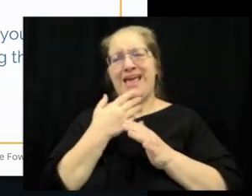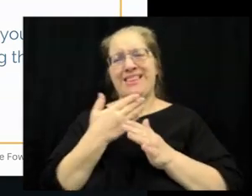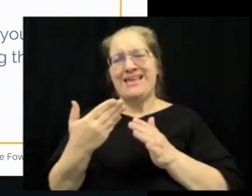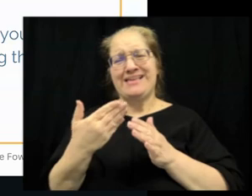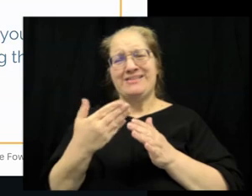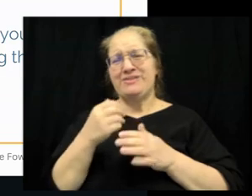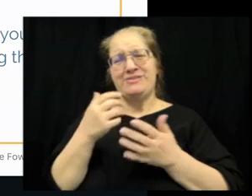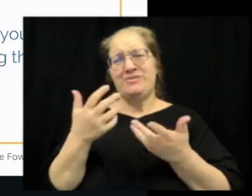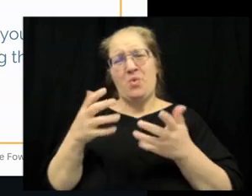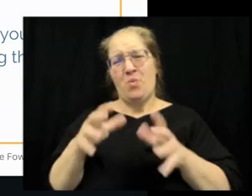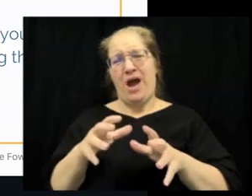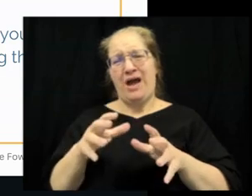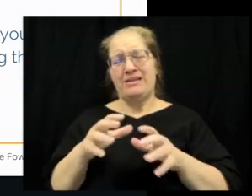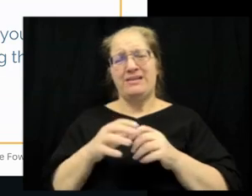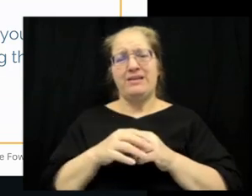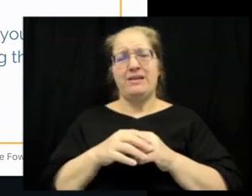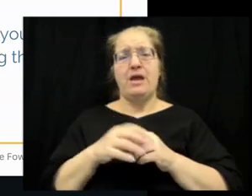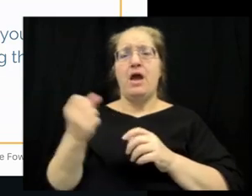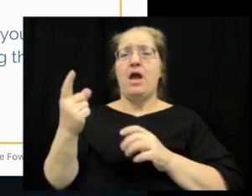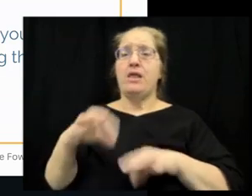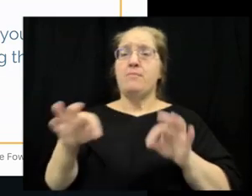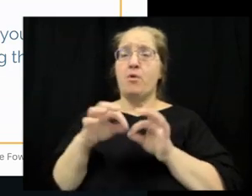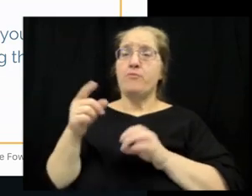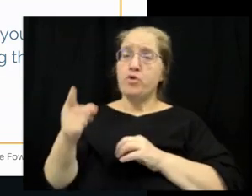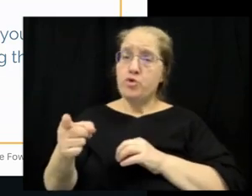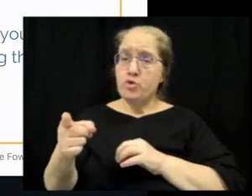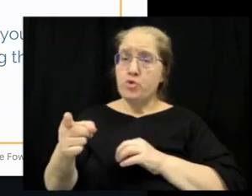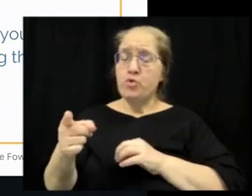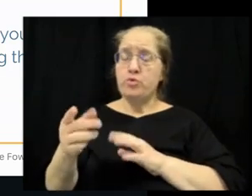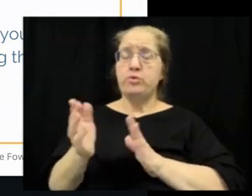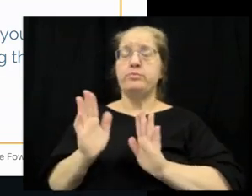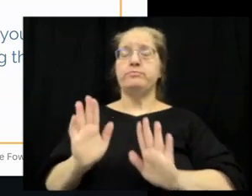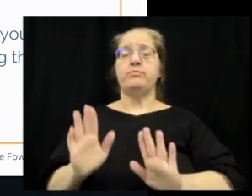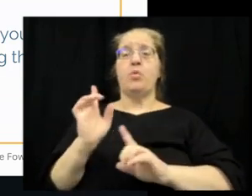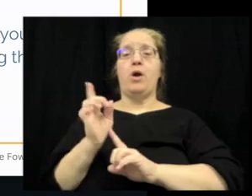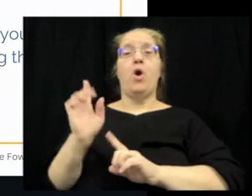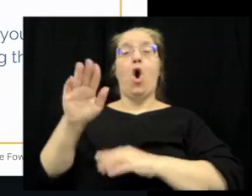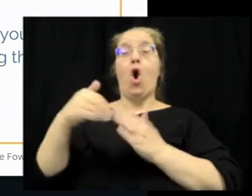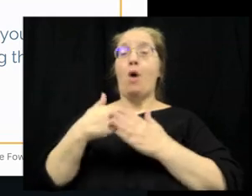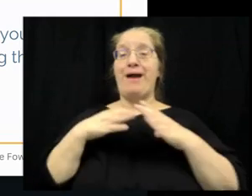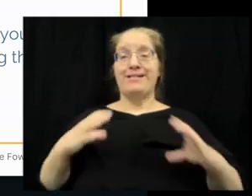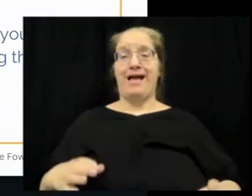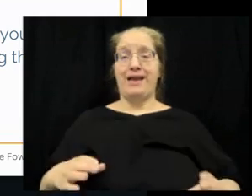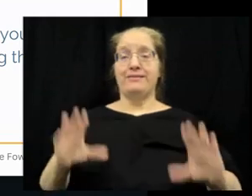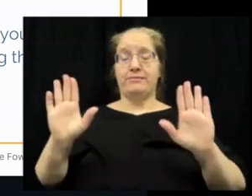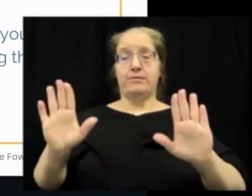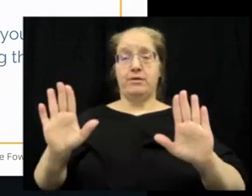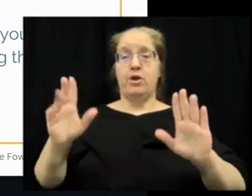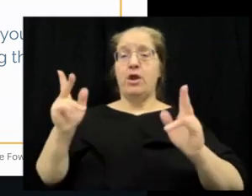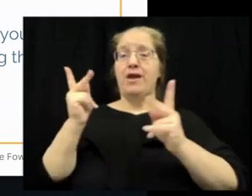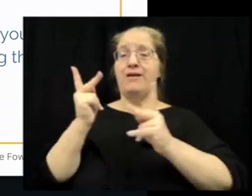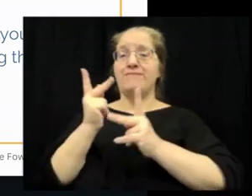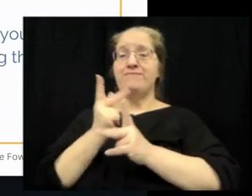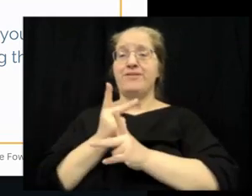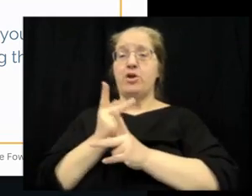say. It's very important for you to just take a moment. I do this with all my clients, to just figure out, what do you